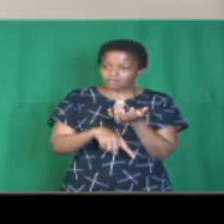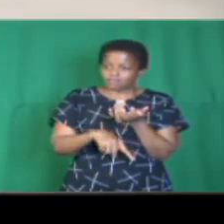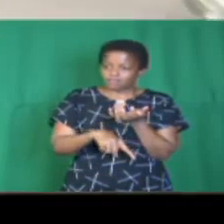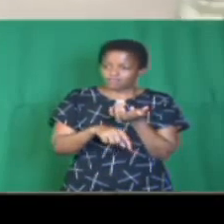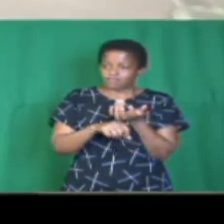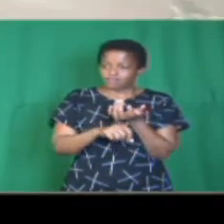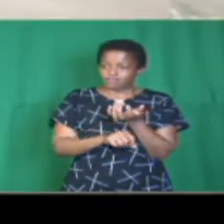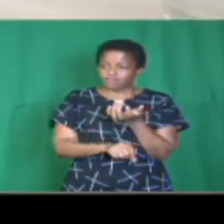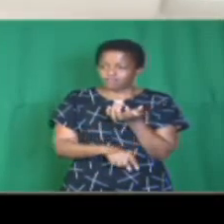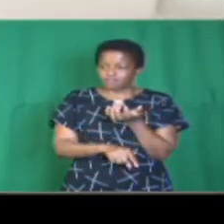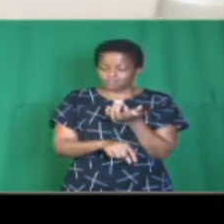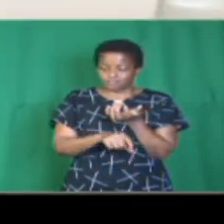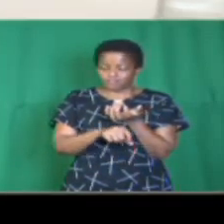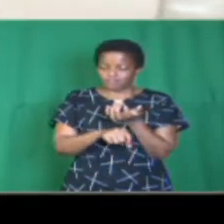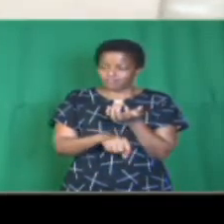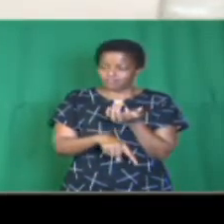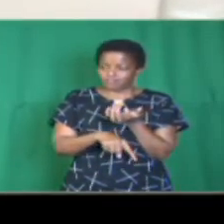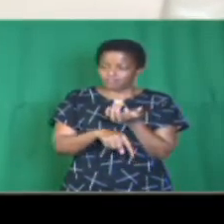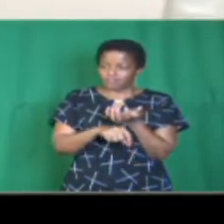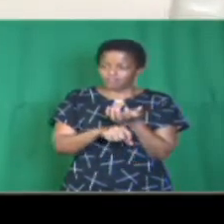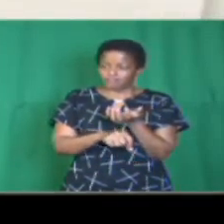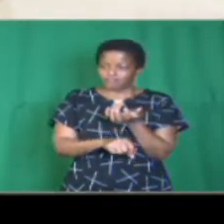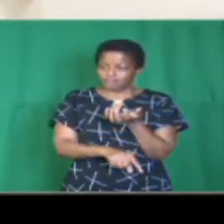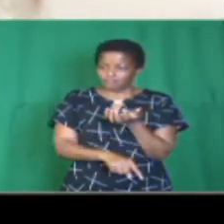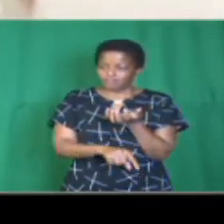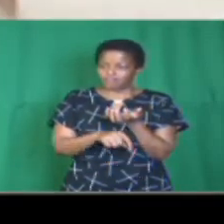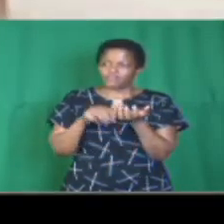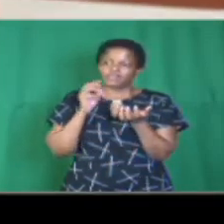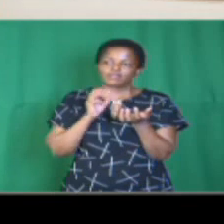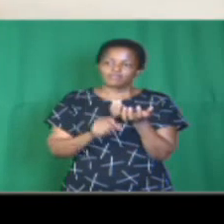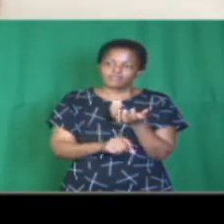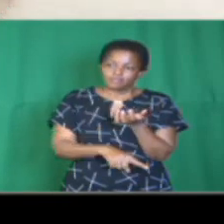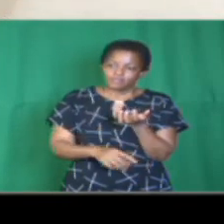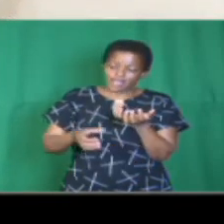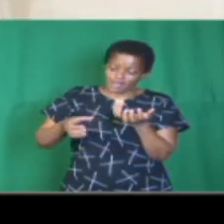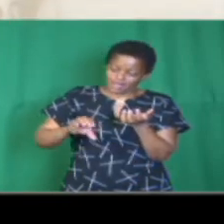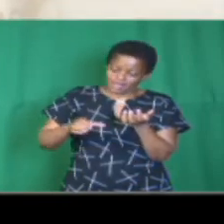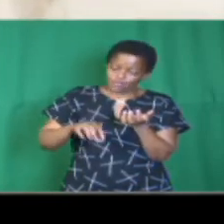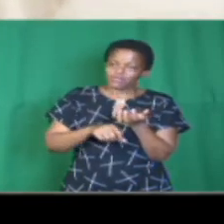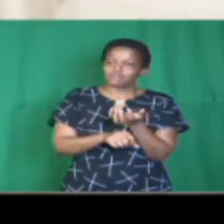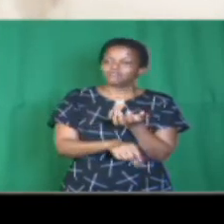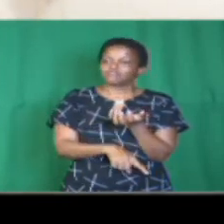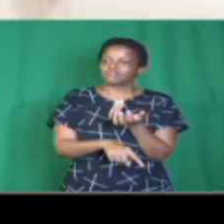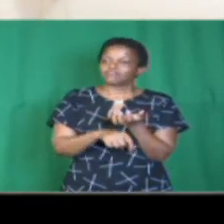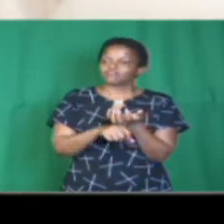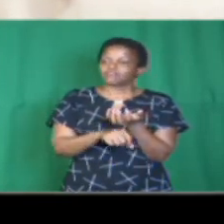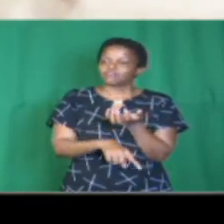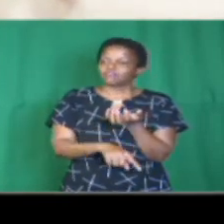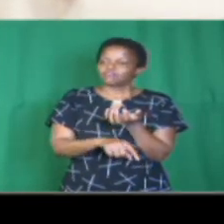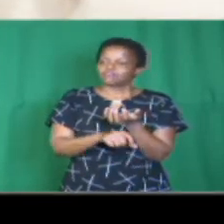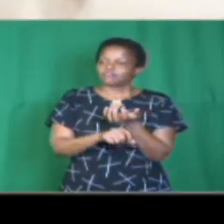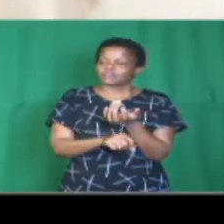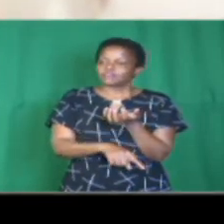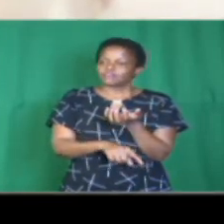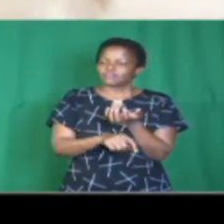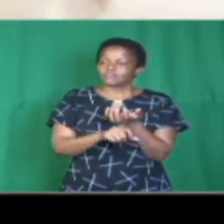through into the conical flask. The liquid is dripping through into the conical flask. You will remember,